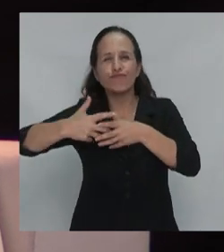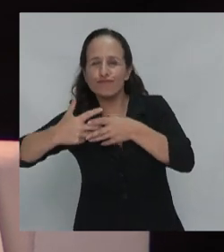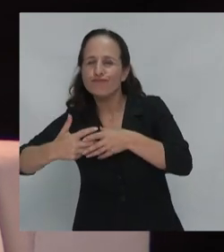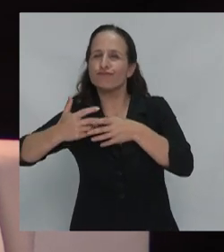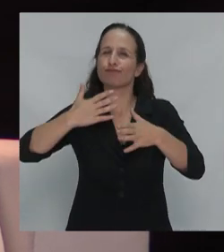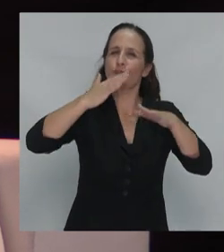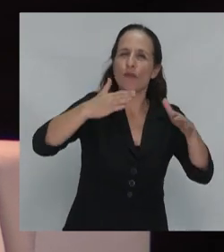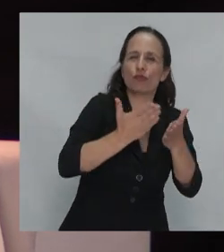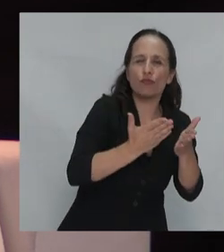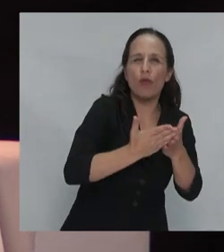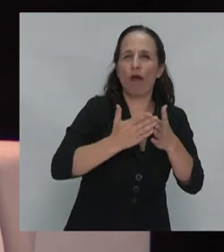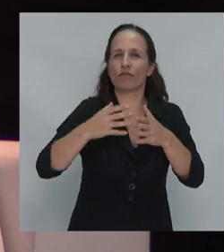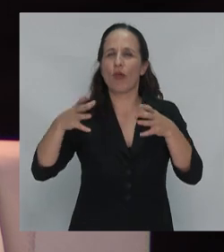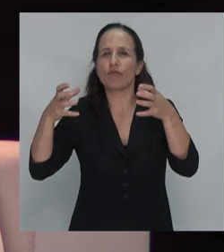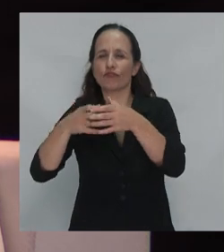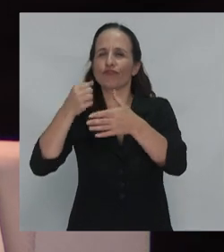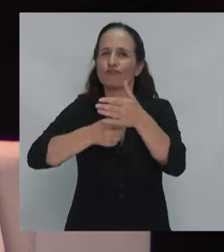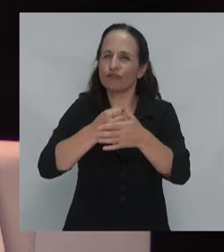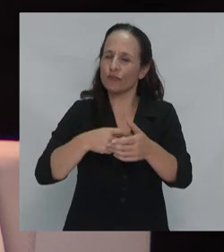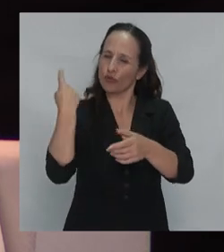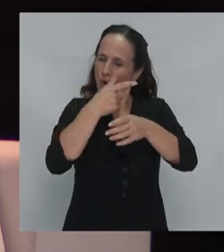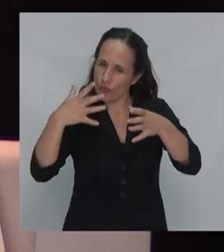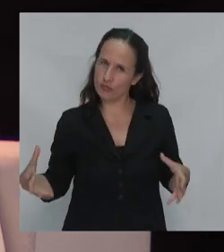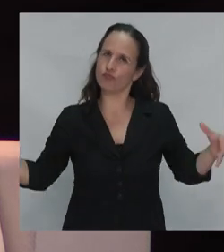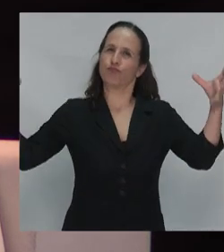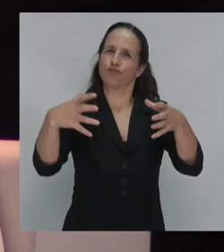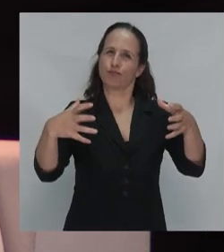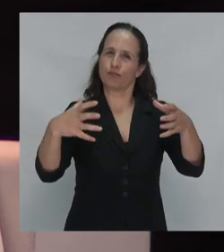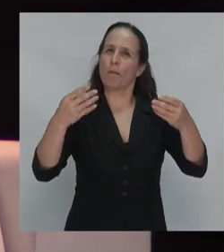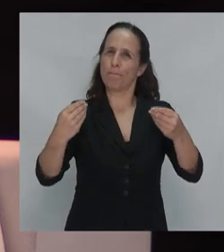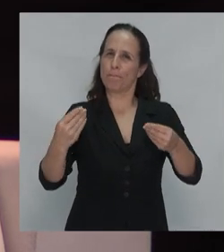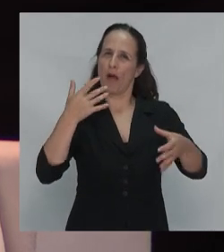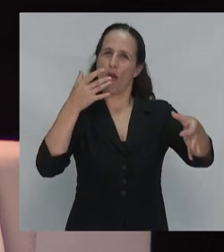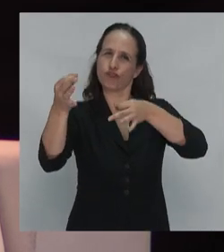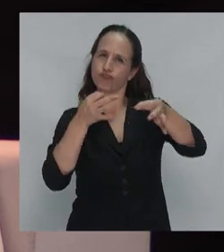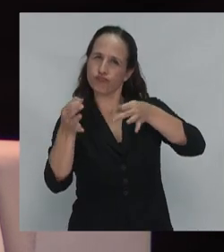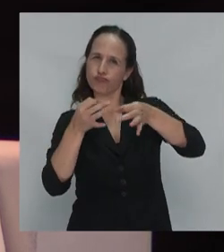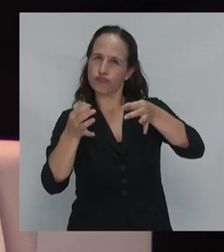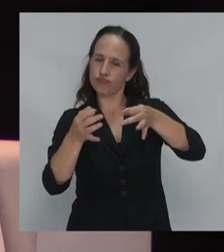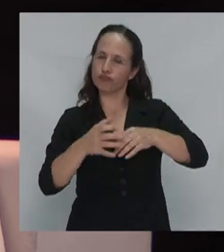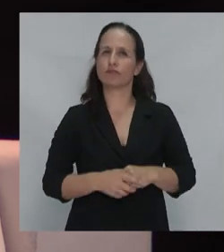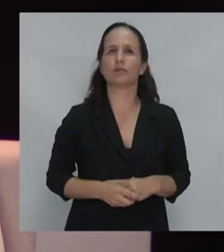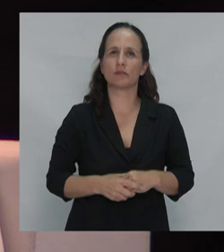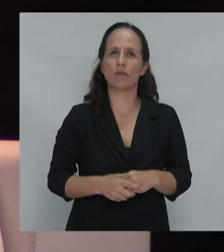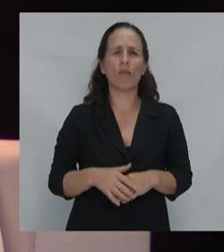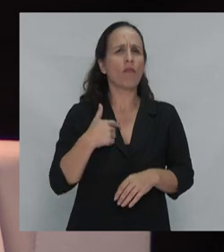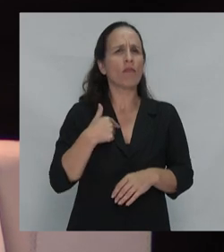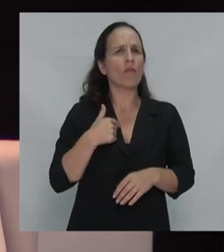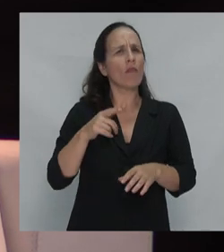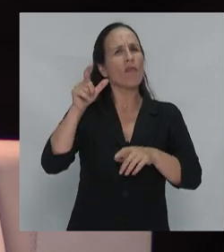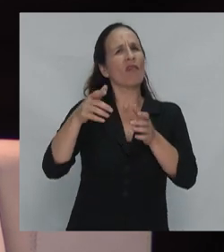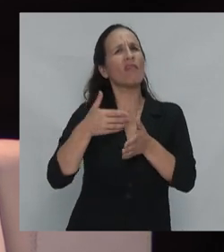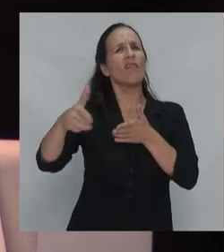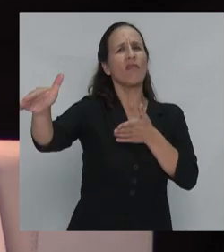I'm grateful to be here. Leave no one behind. That is the promise. That is what our